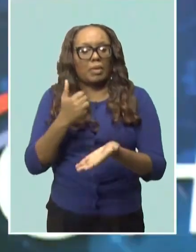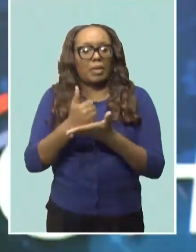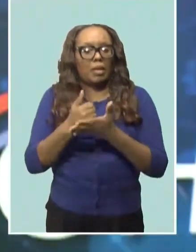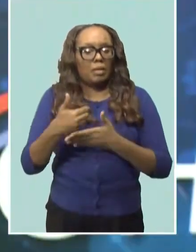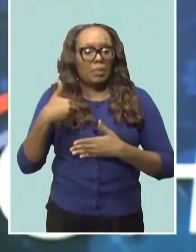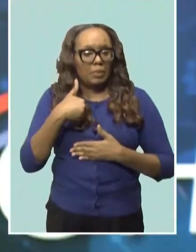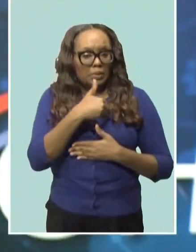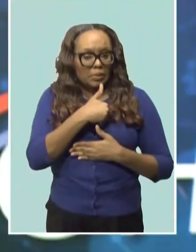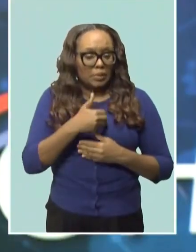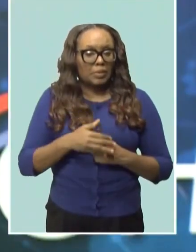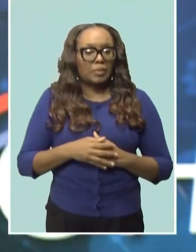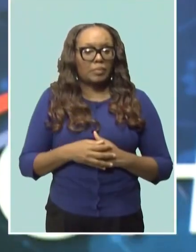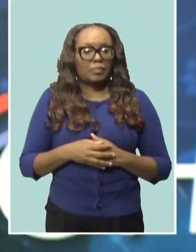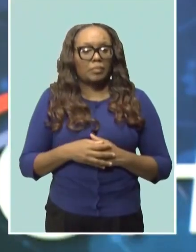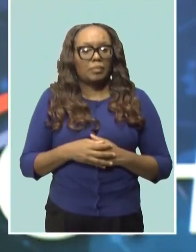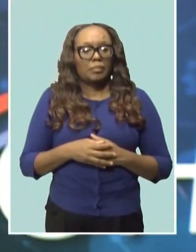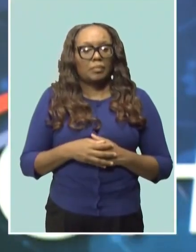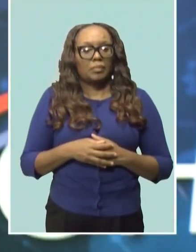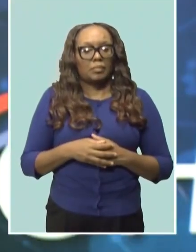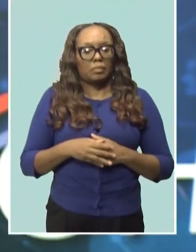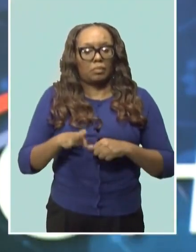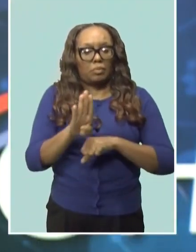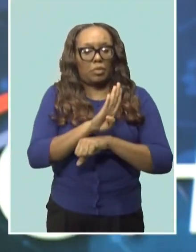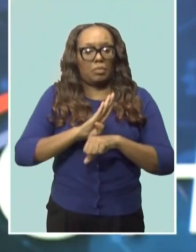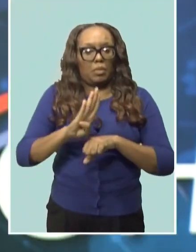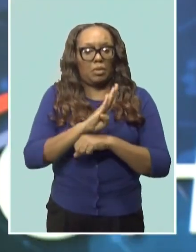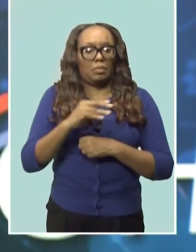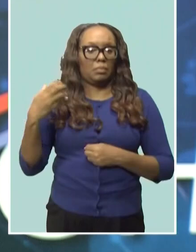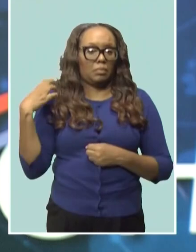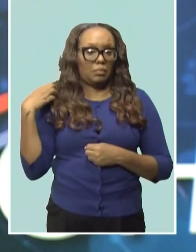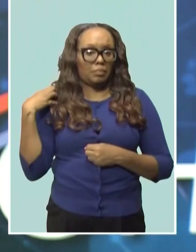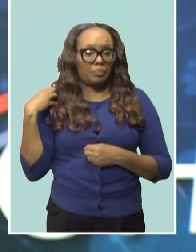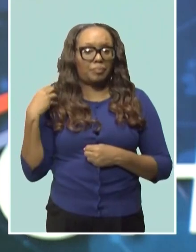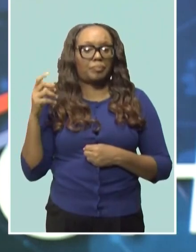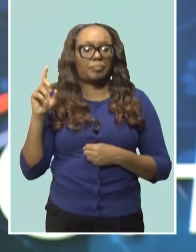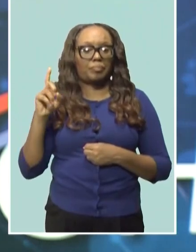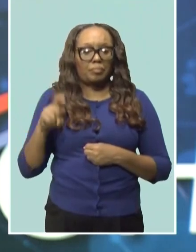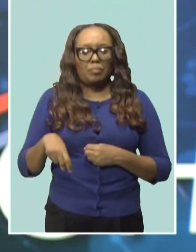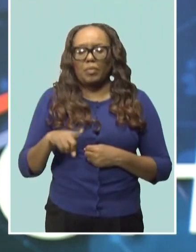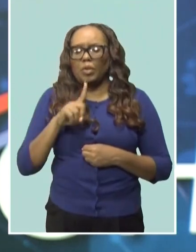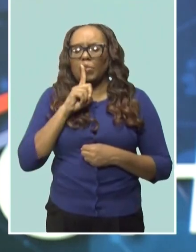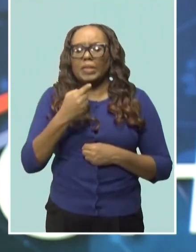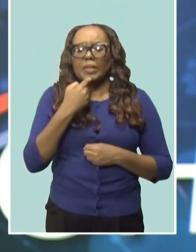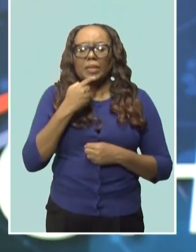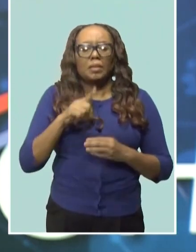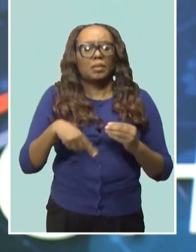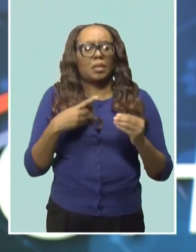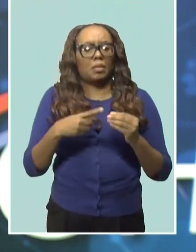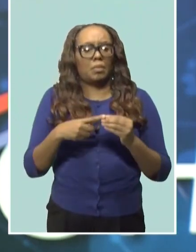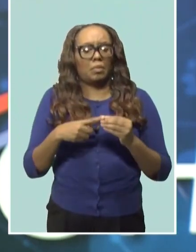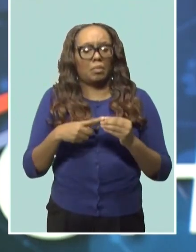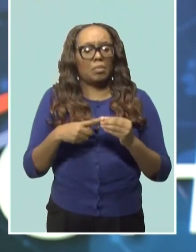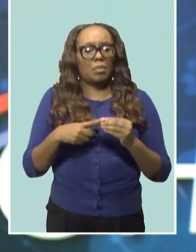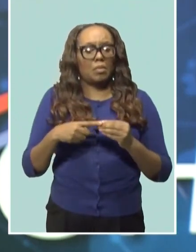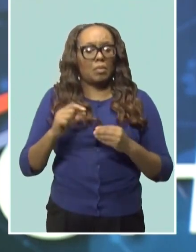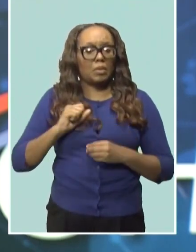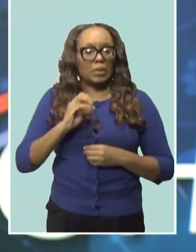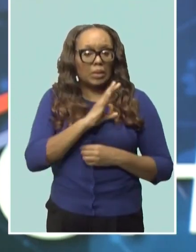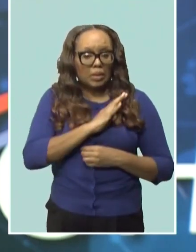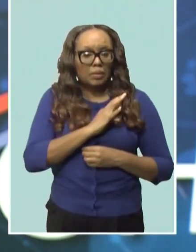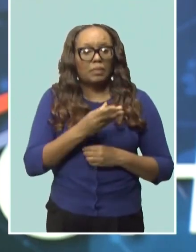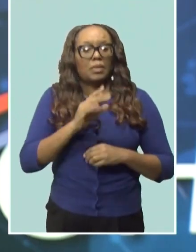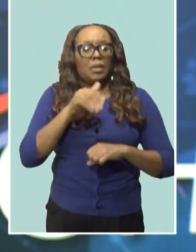stage. Barbadian employers have been encouraged to take wellness of employees seriously and implement